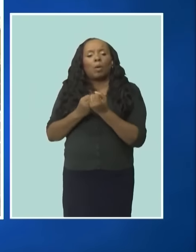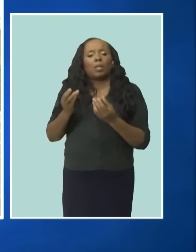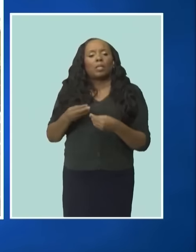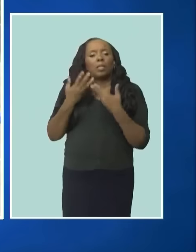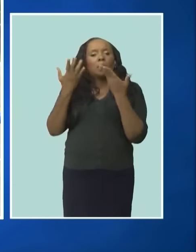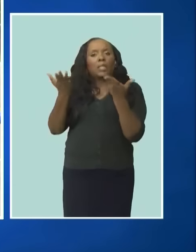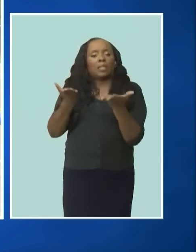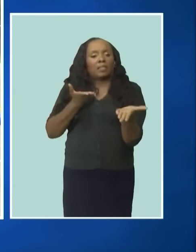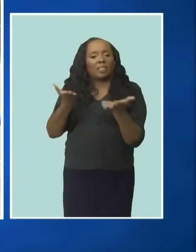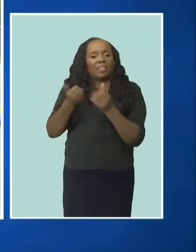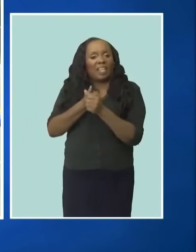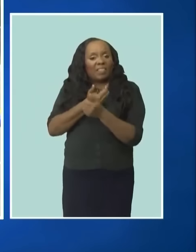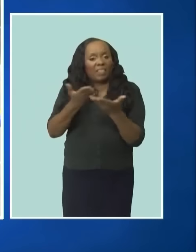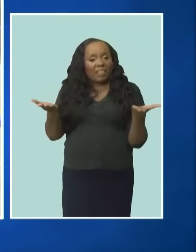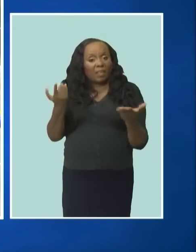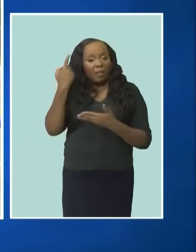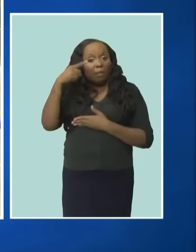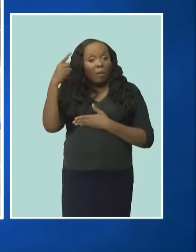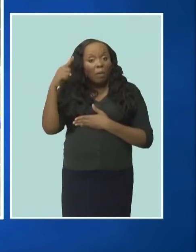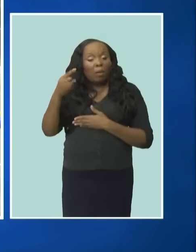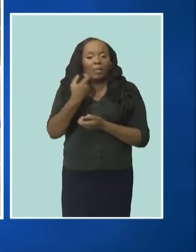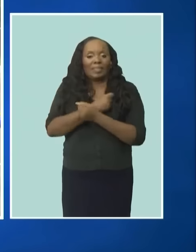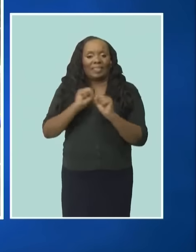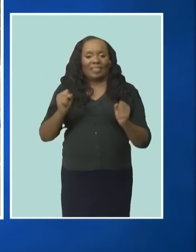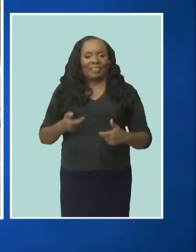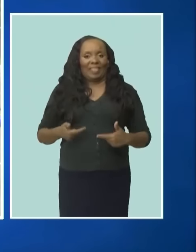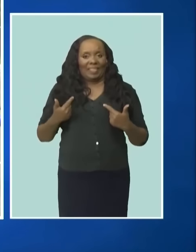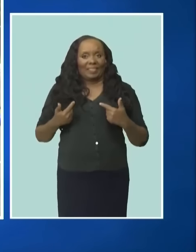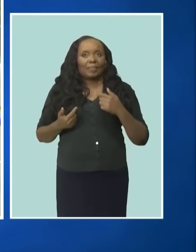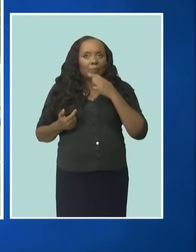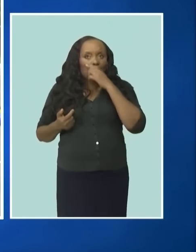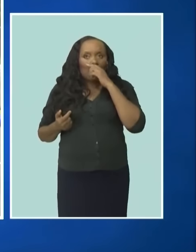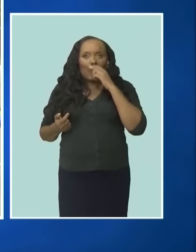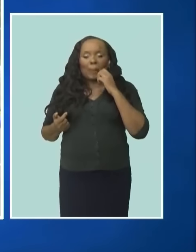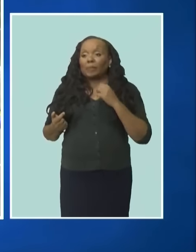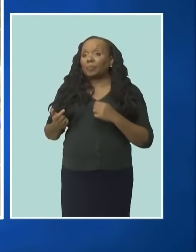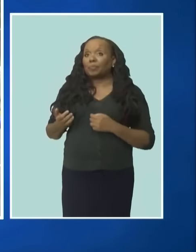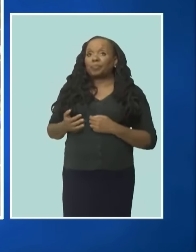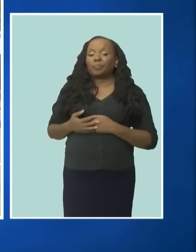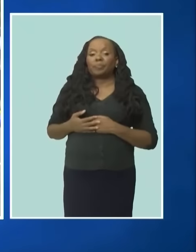lives. Everything here costs less than